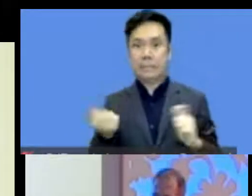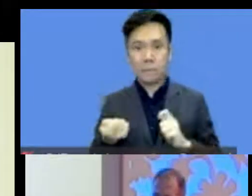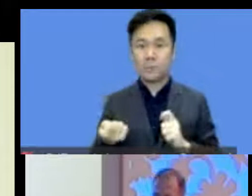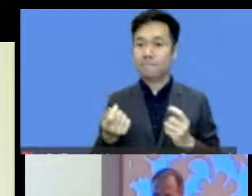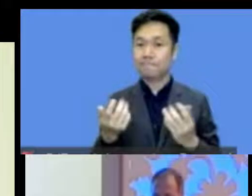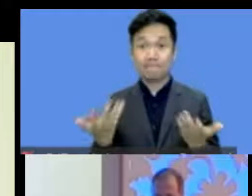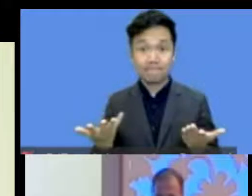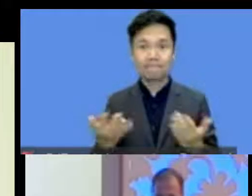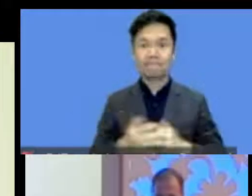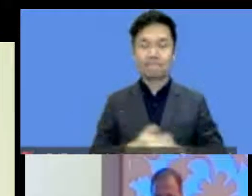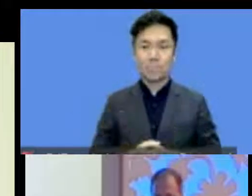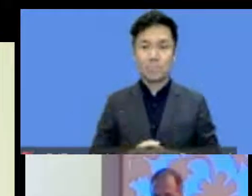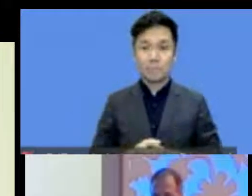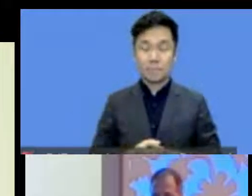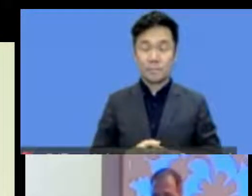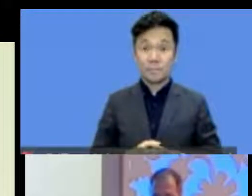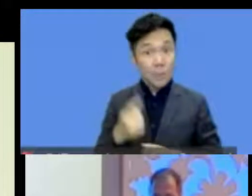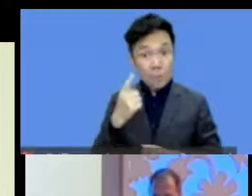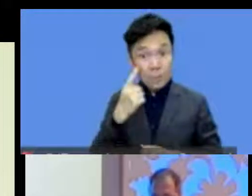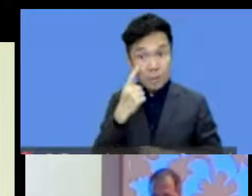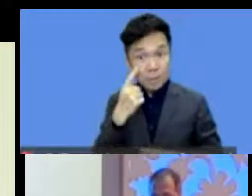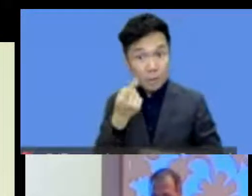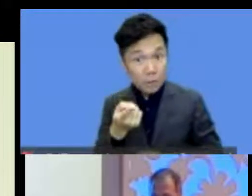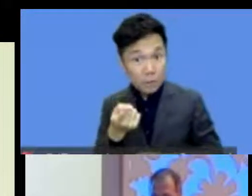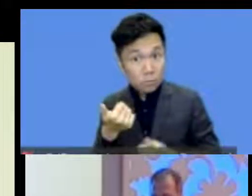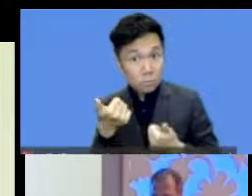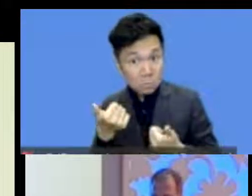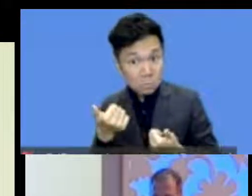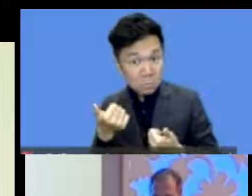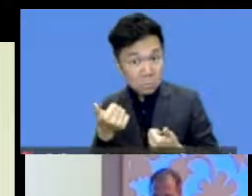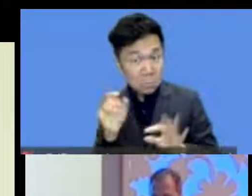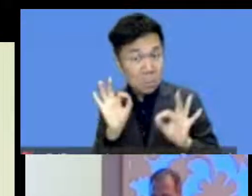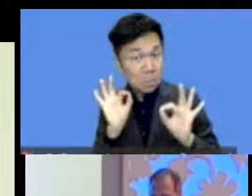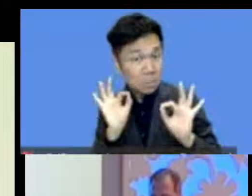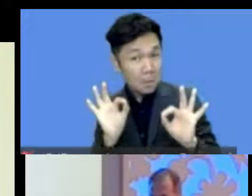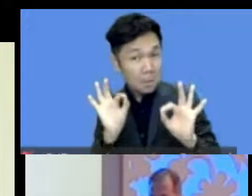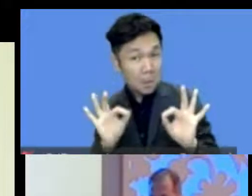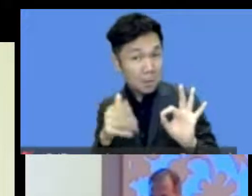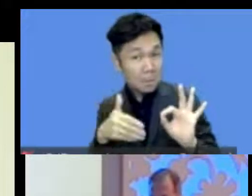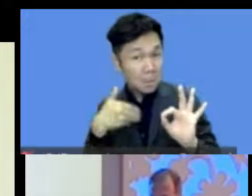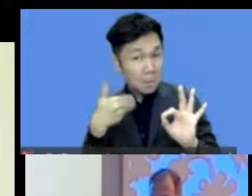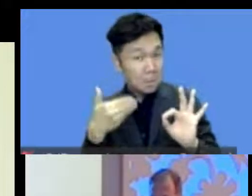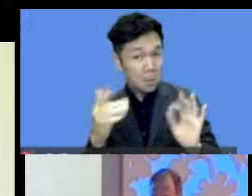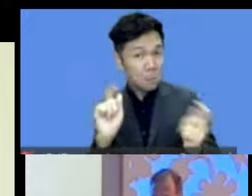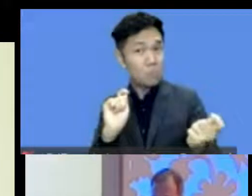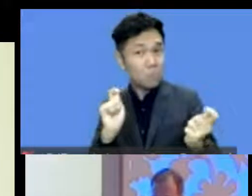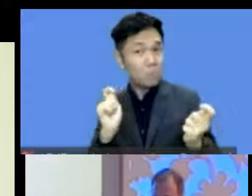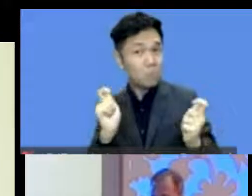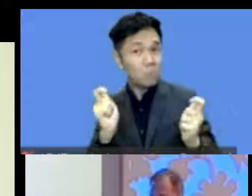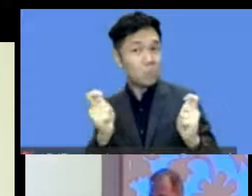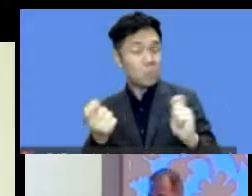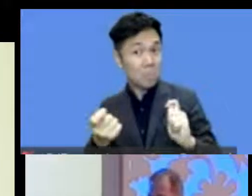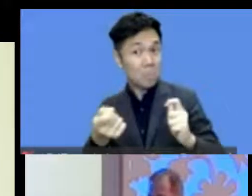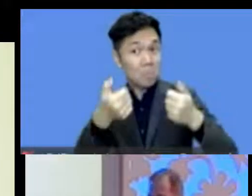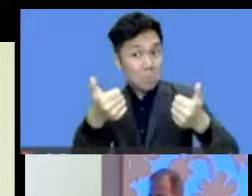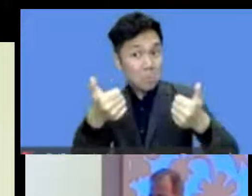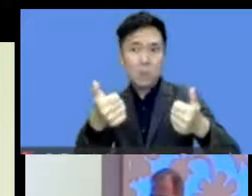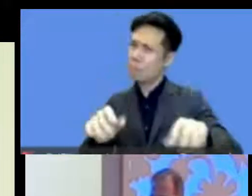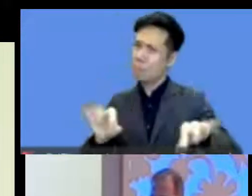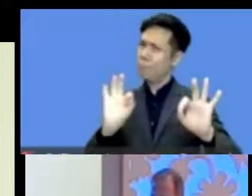Well, not so much if we are prepared and if we are ready to make necessary interventions. You